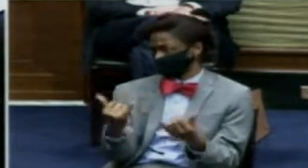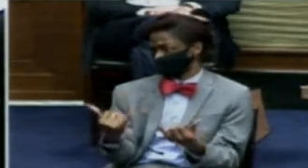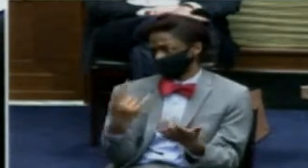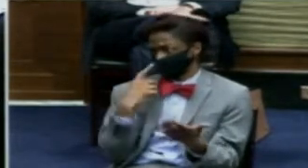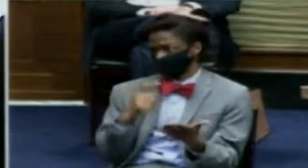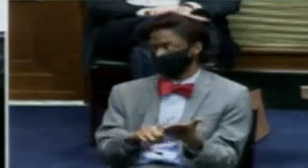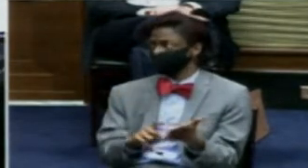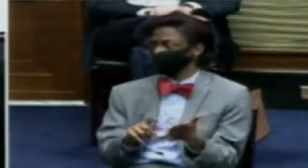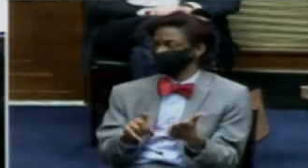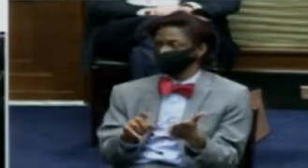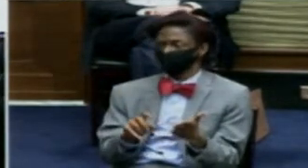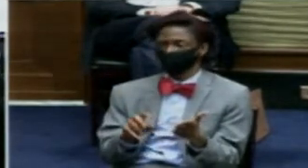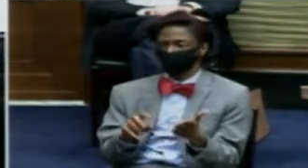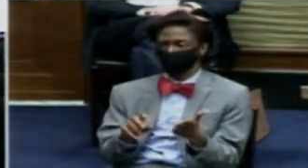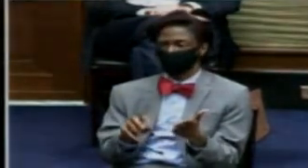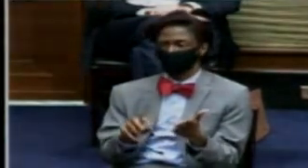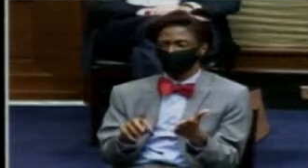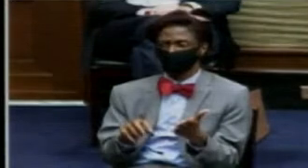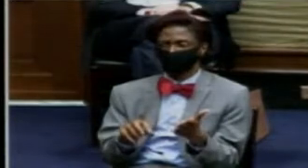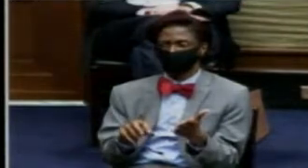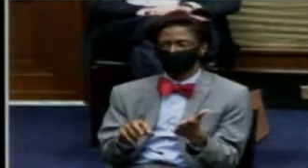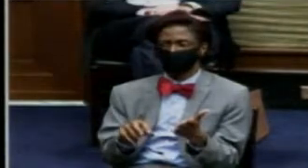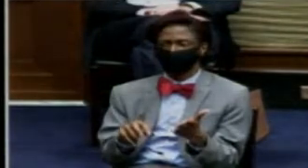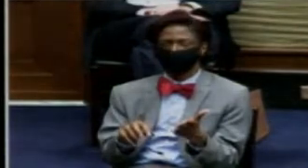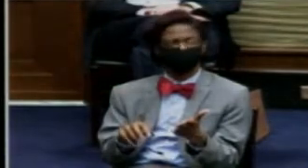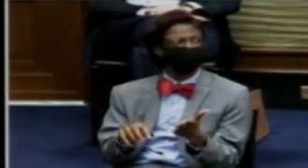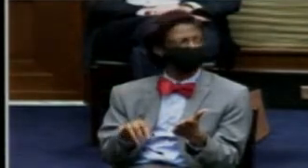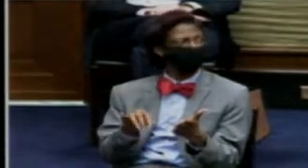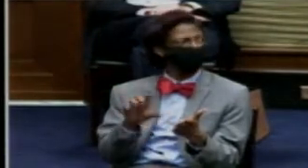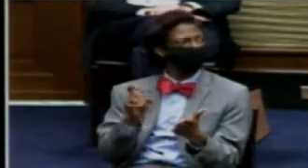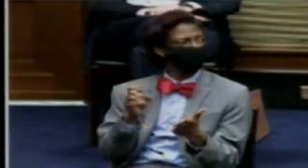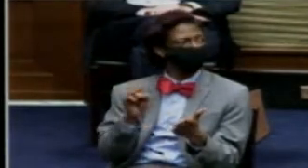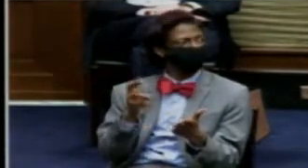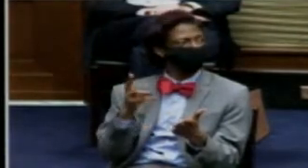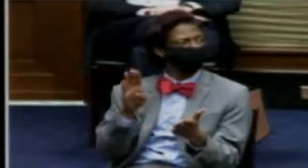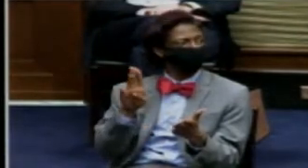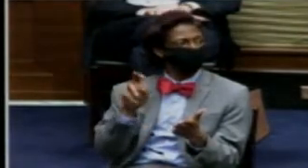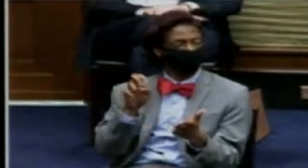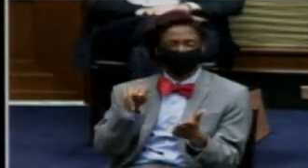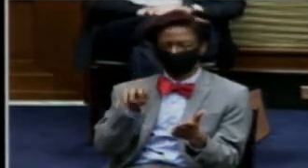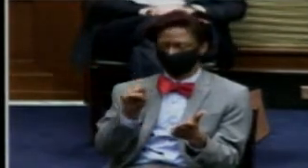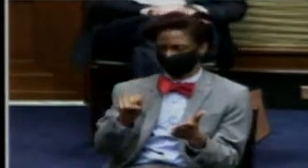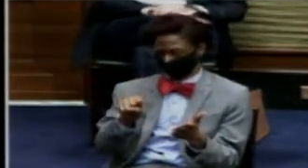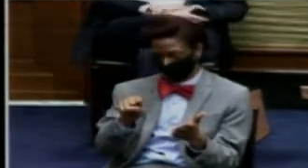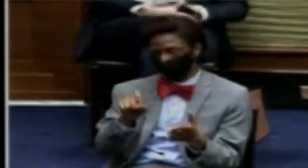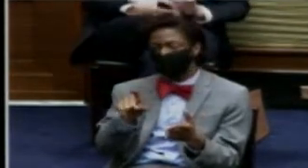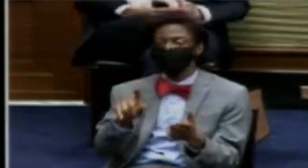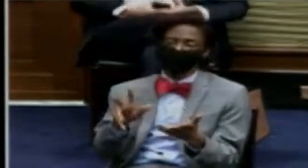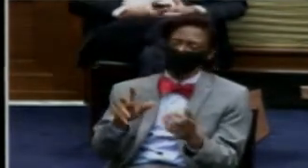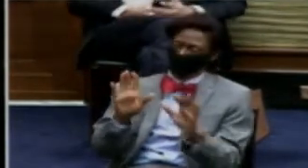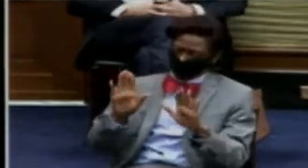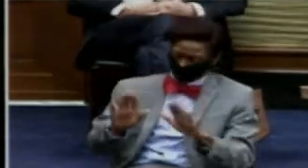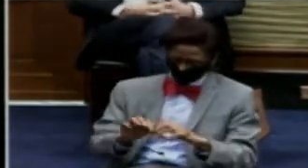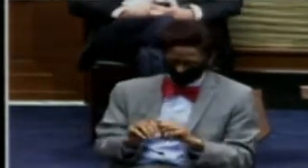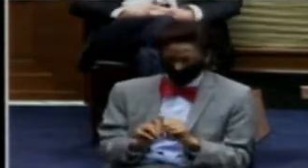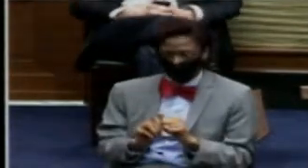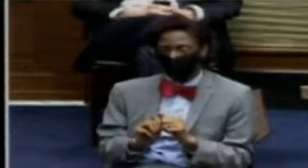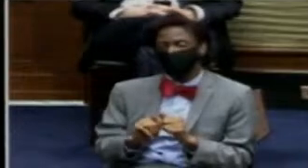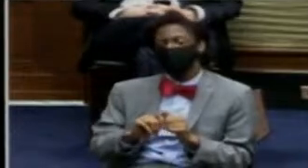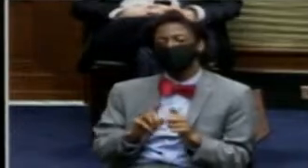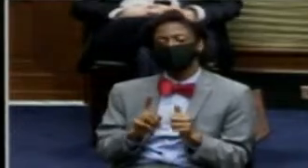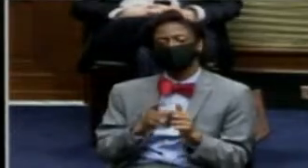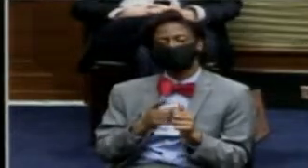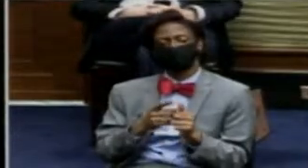Thank you very much, Madam Chair. Can you hear me okay? Yes, we can. Yes, we can. Great. Thank you. Well, first of all, let me